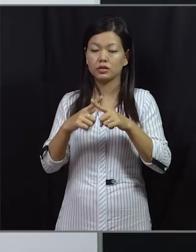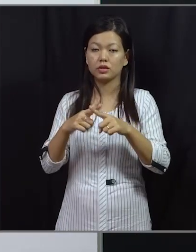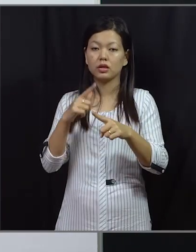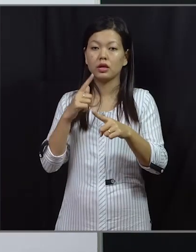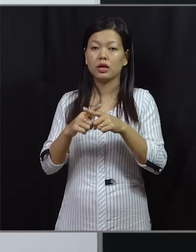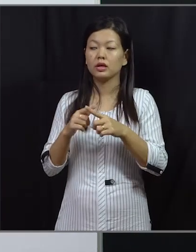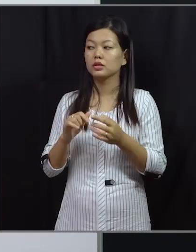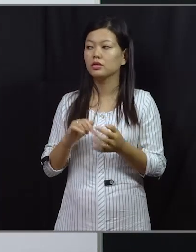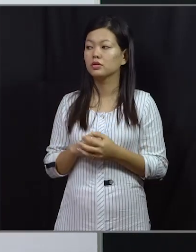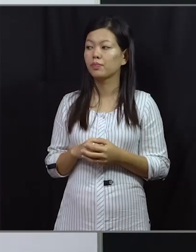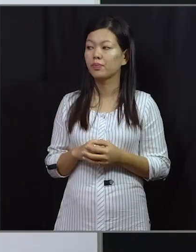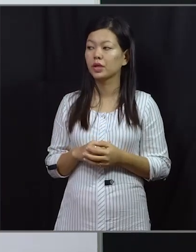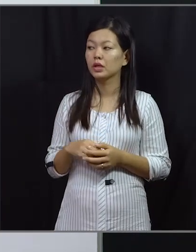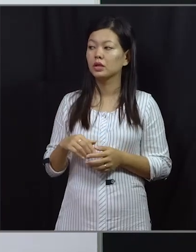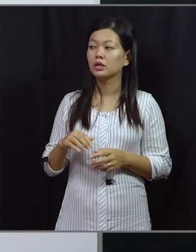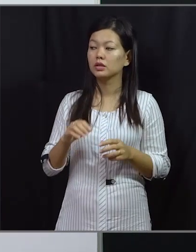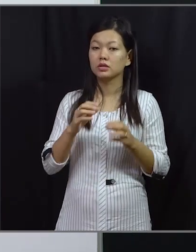follow.